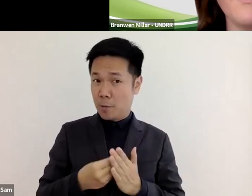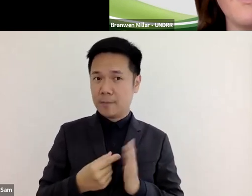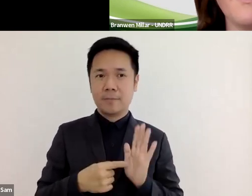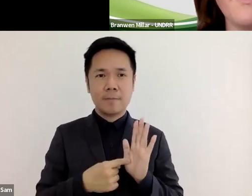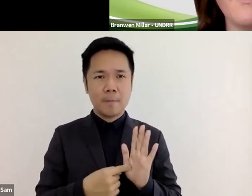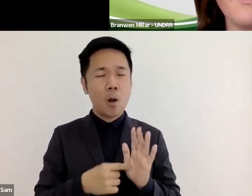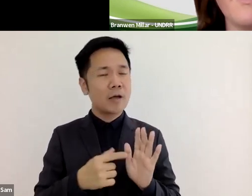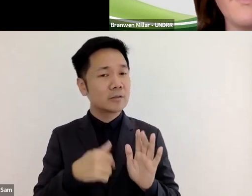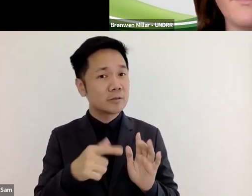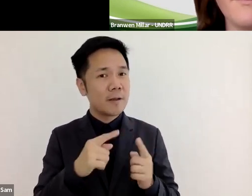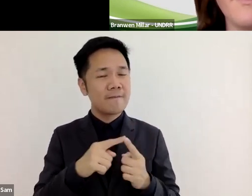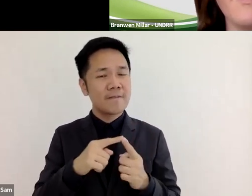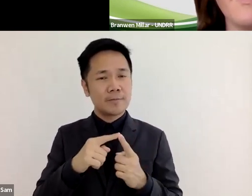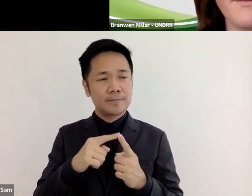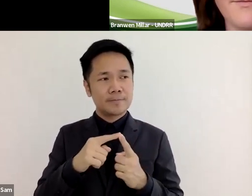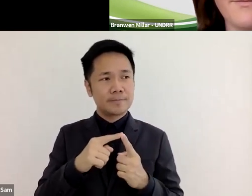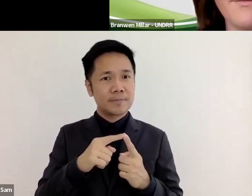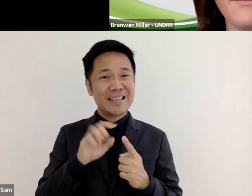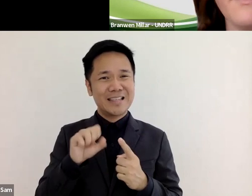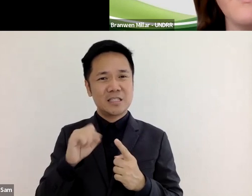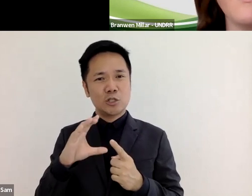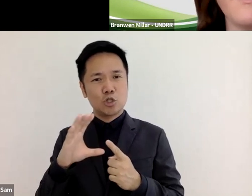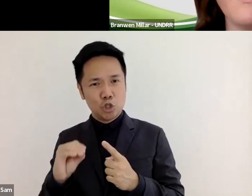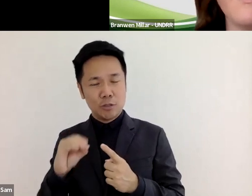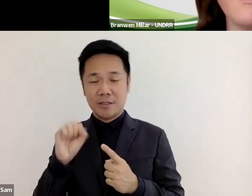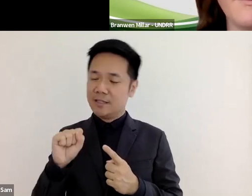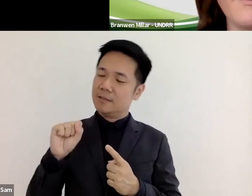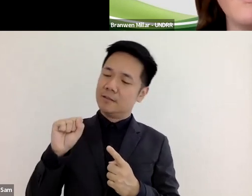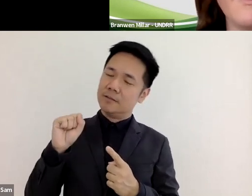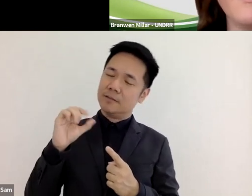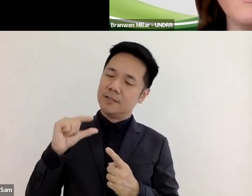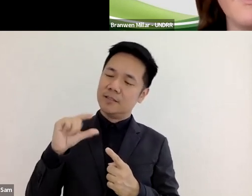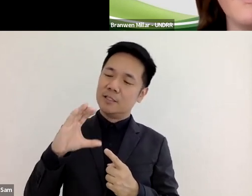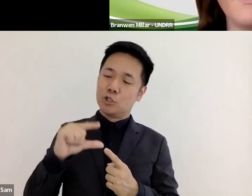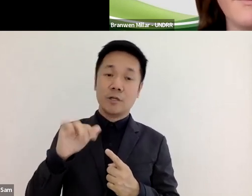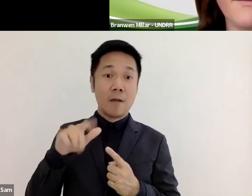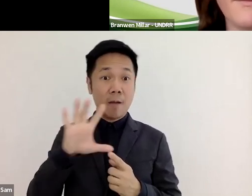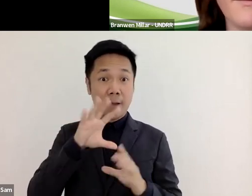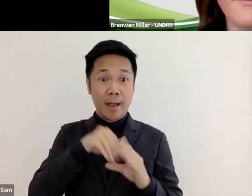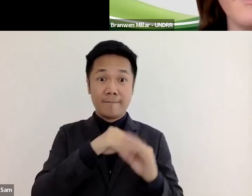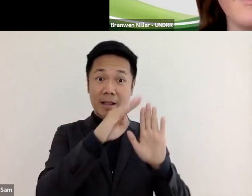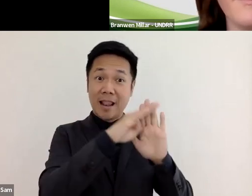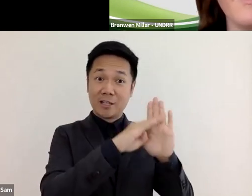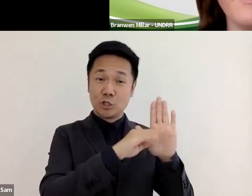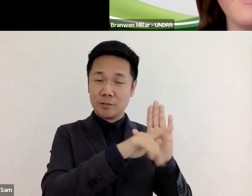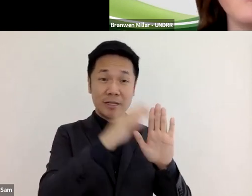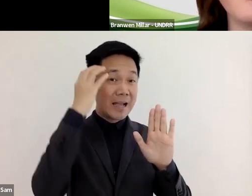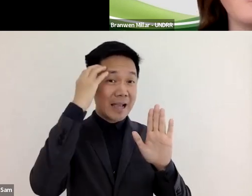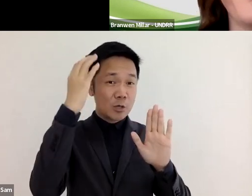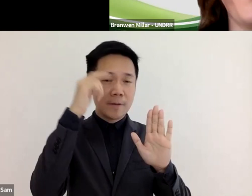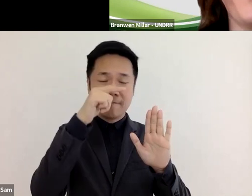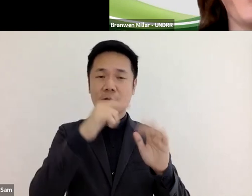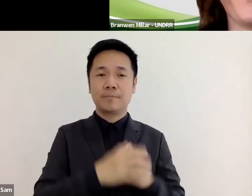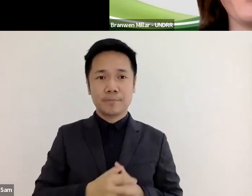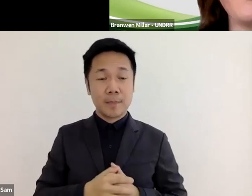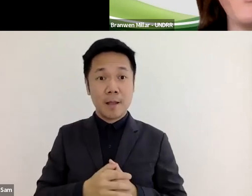BCG economic model, was adopted as a part of our national agenda. where we need to pushing out women participation